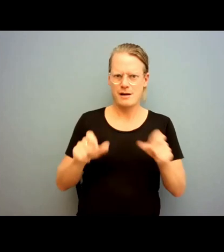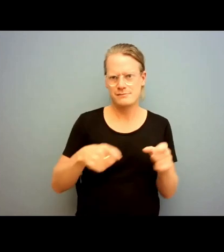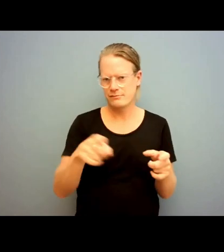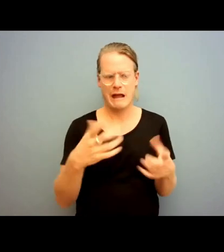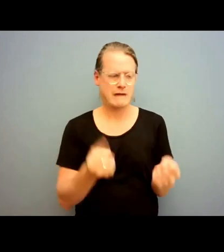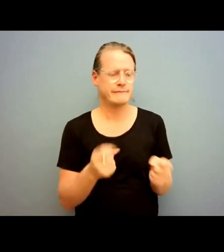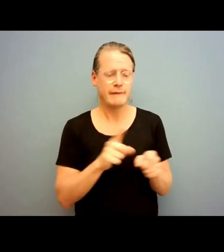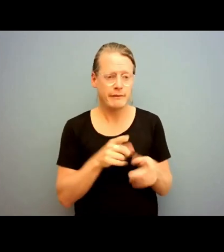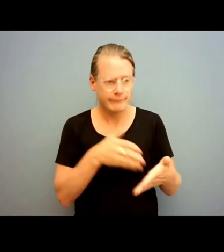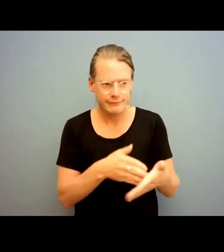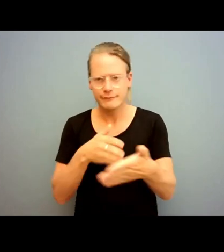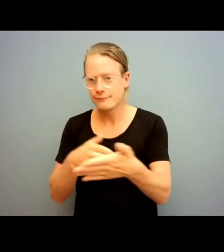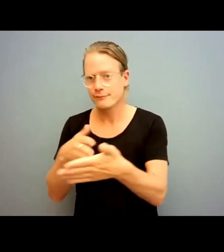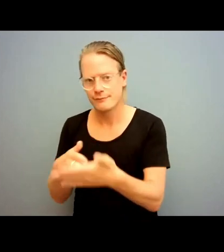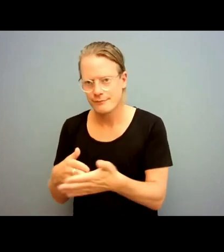representative organizations.